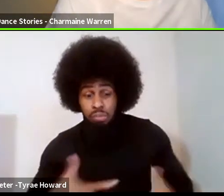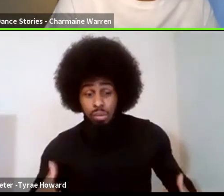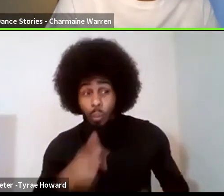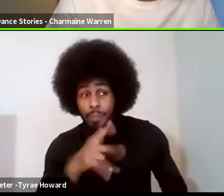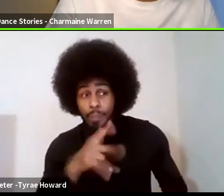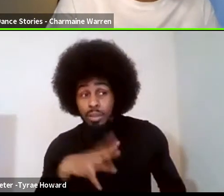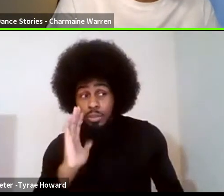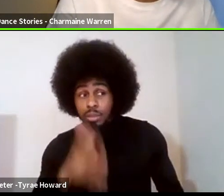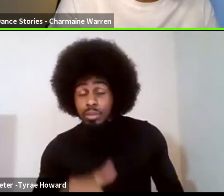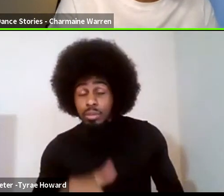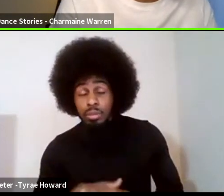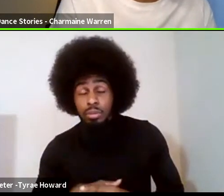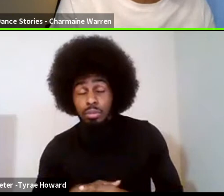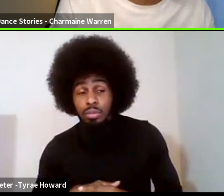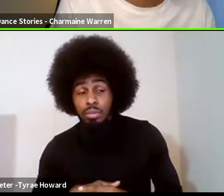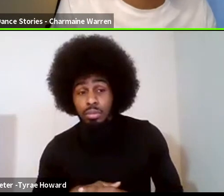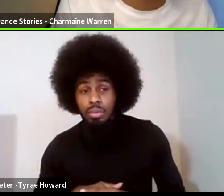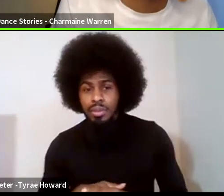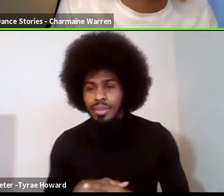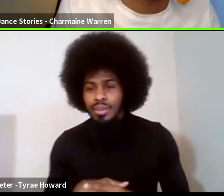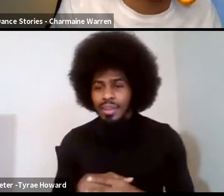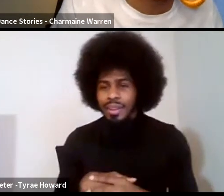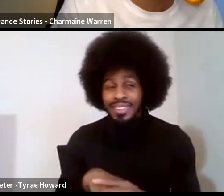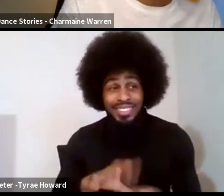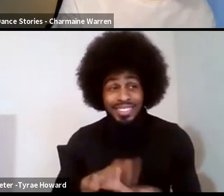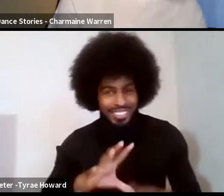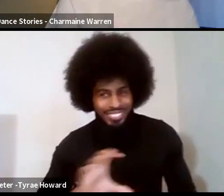Wait, did she have her hands on her hips?